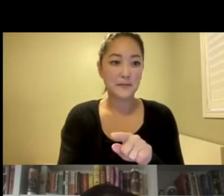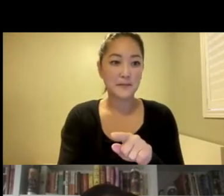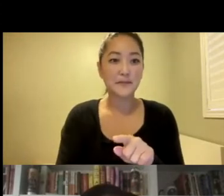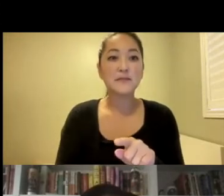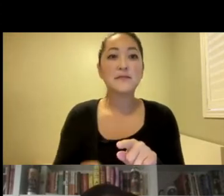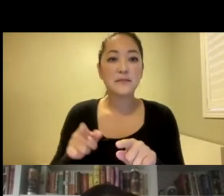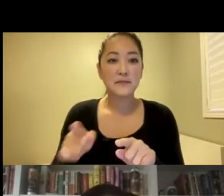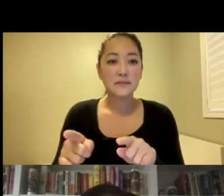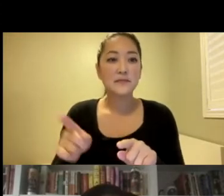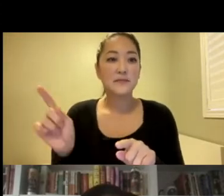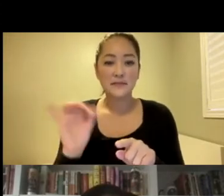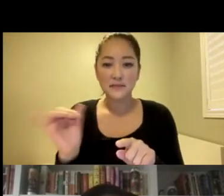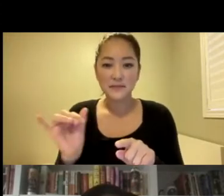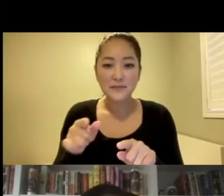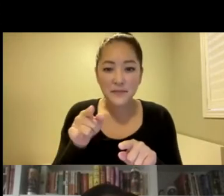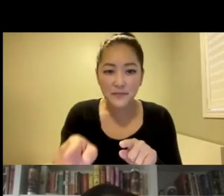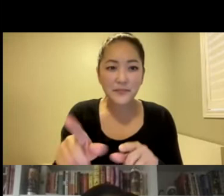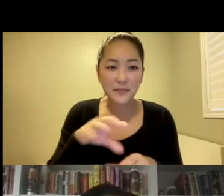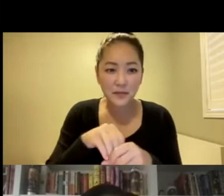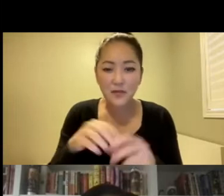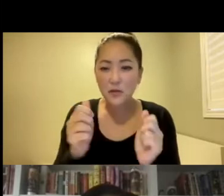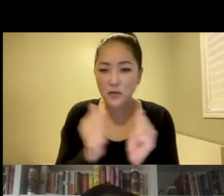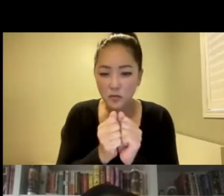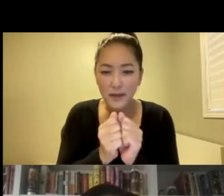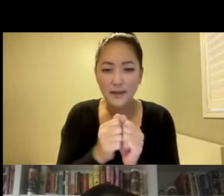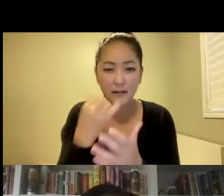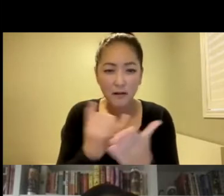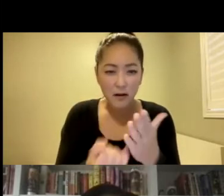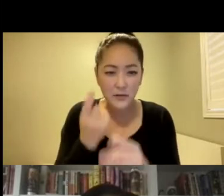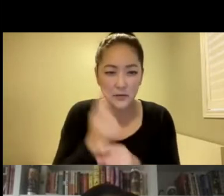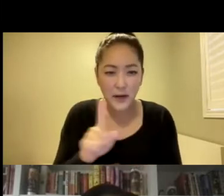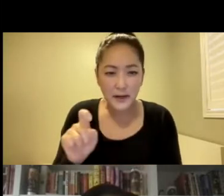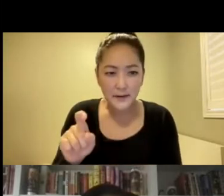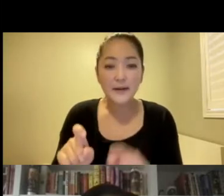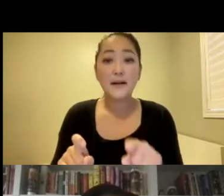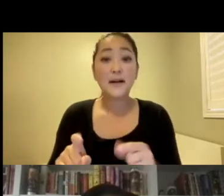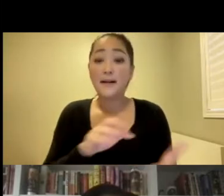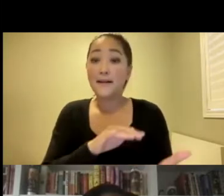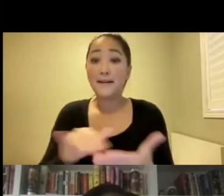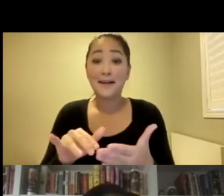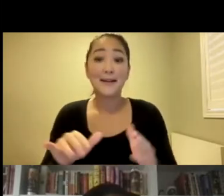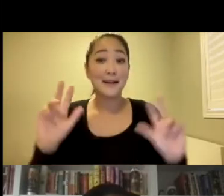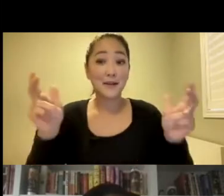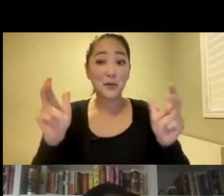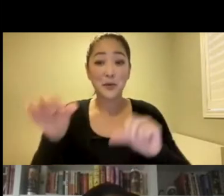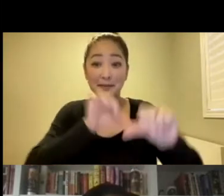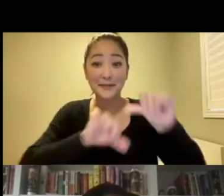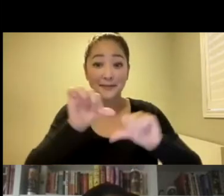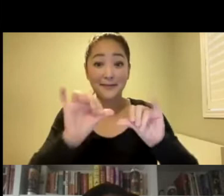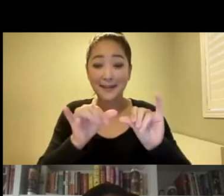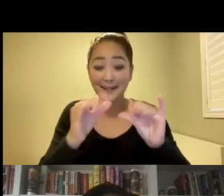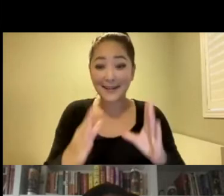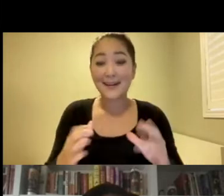didn't begin in arts. No, I studied computer science, engineering, and German